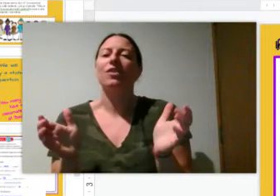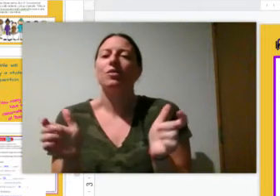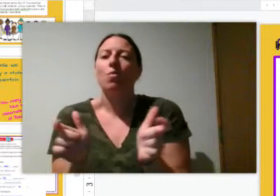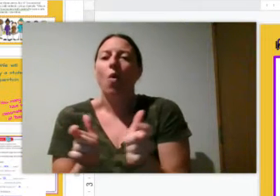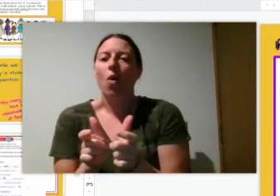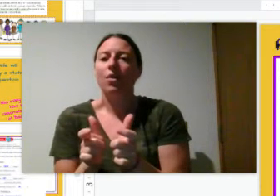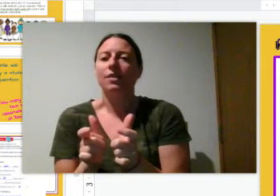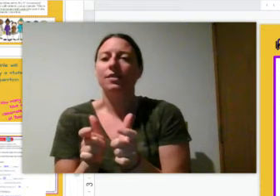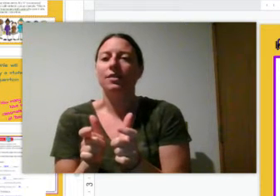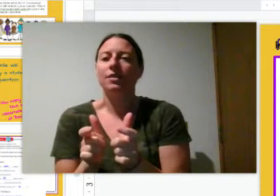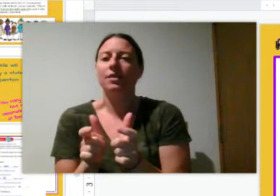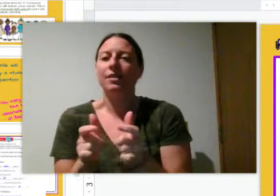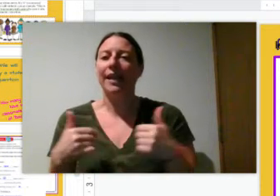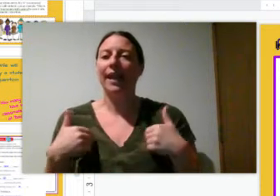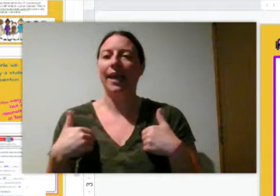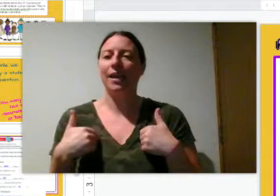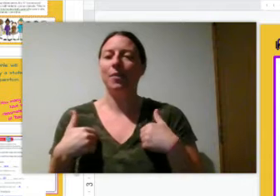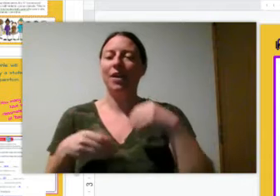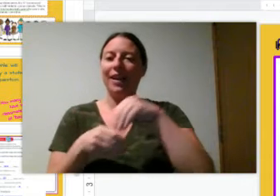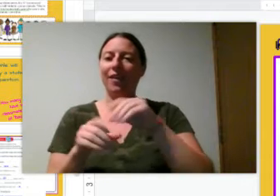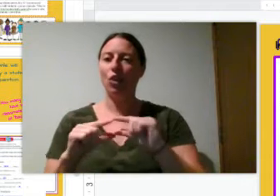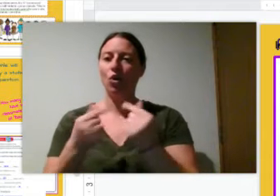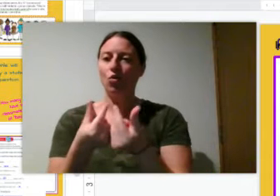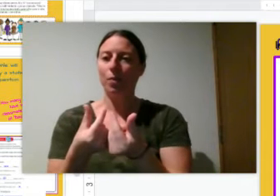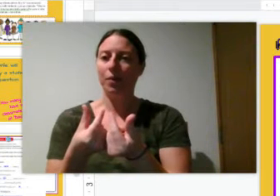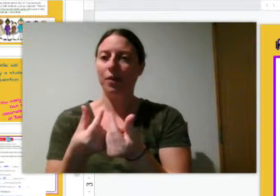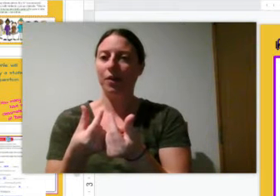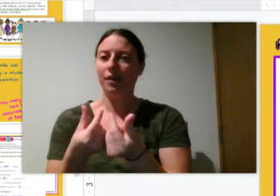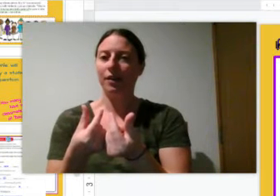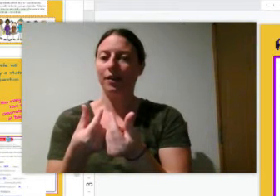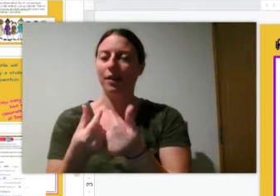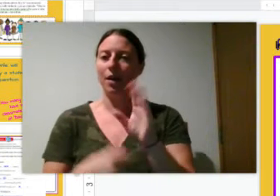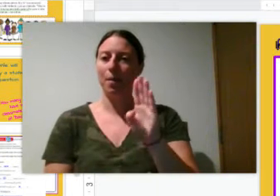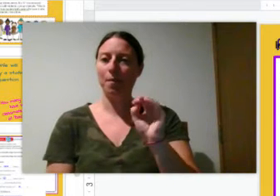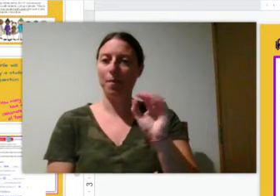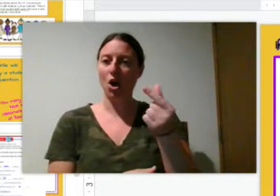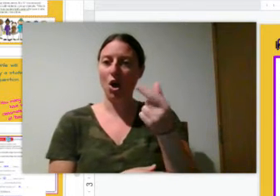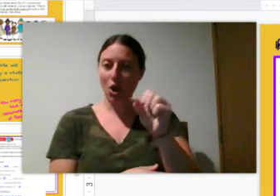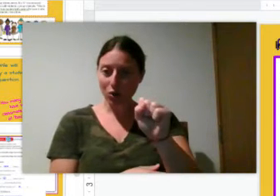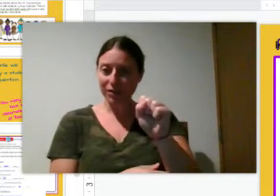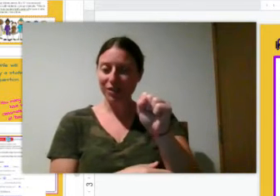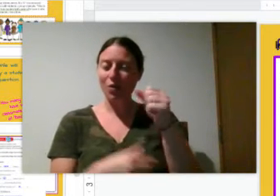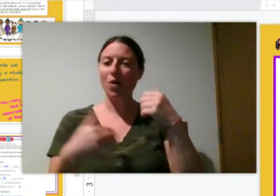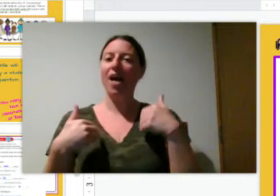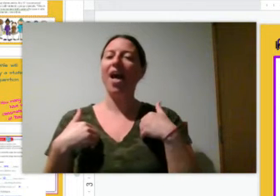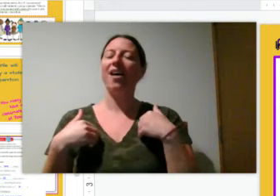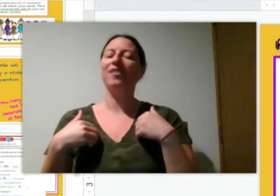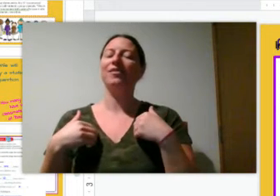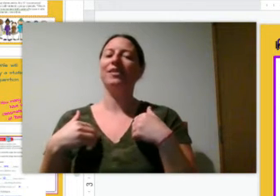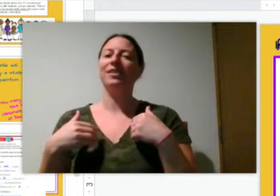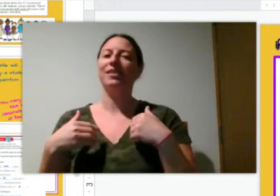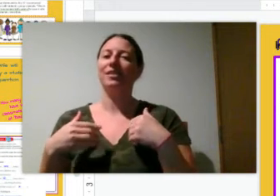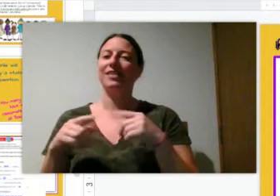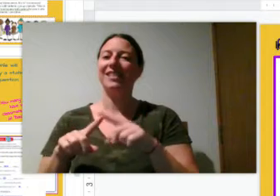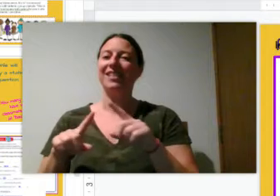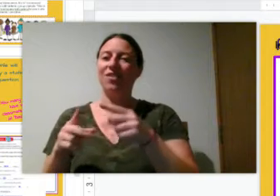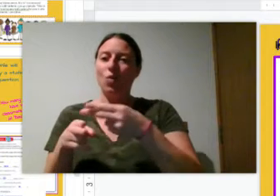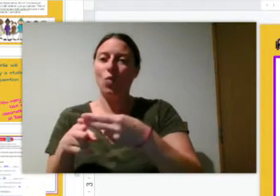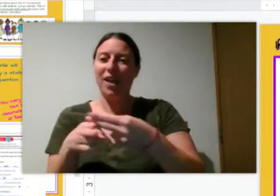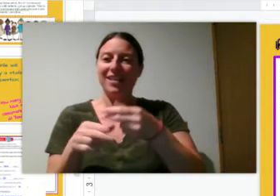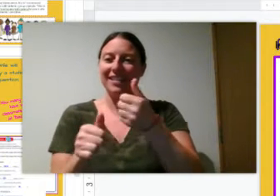group? Different bongos will have different groups. Well, different bongos will have different